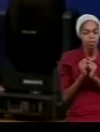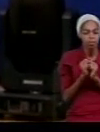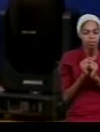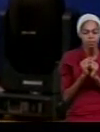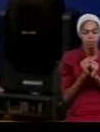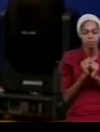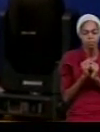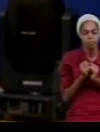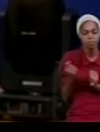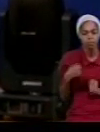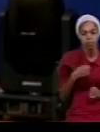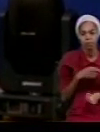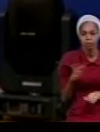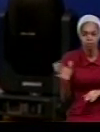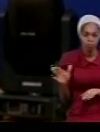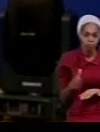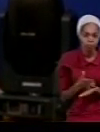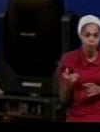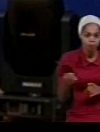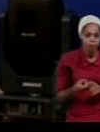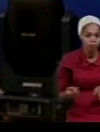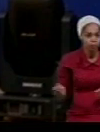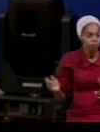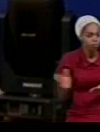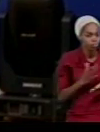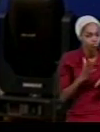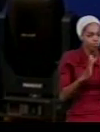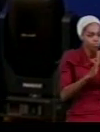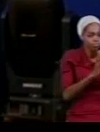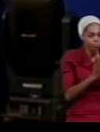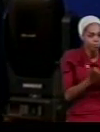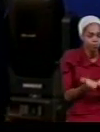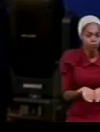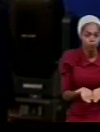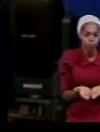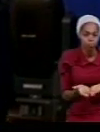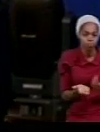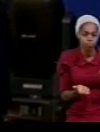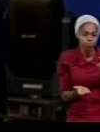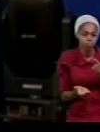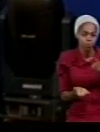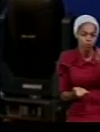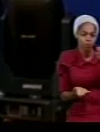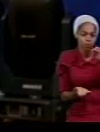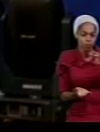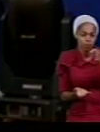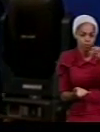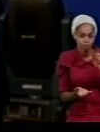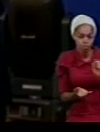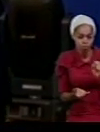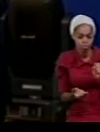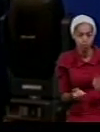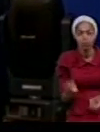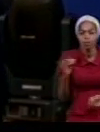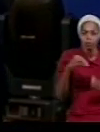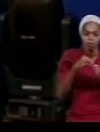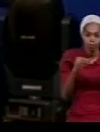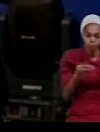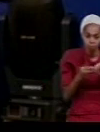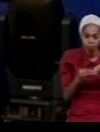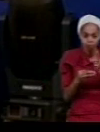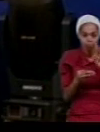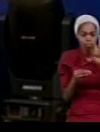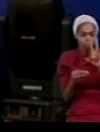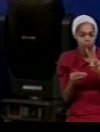We are singing from our gospel hymns and songs, number 220.